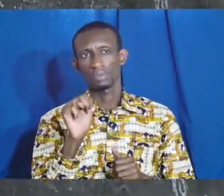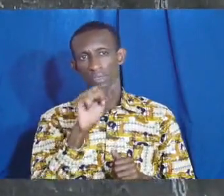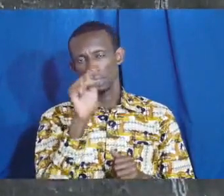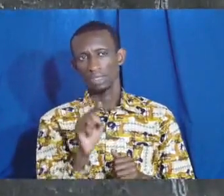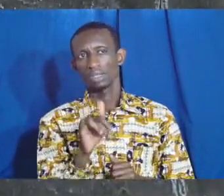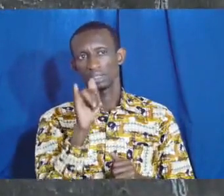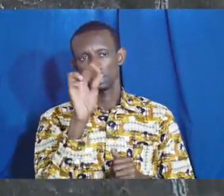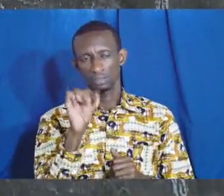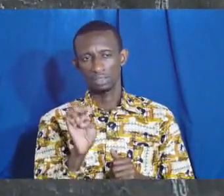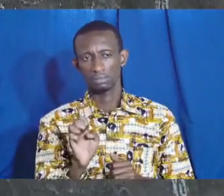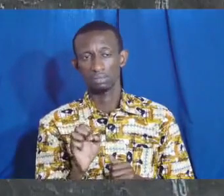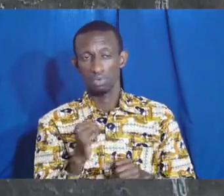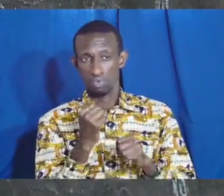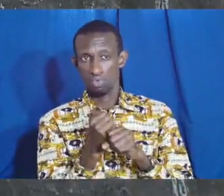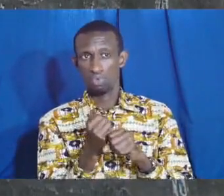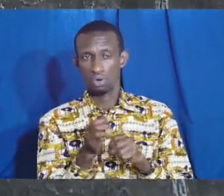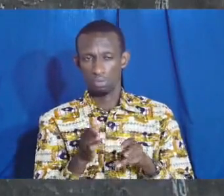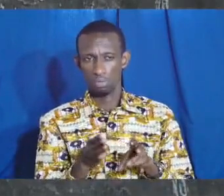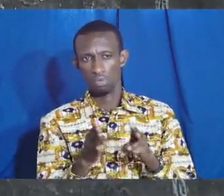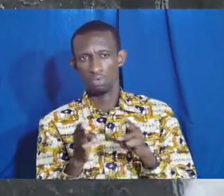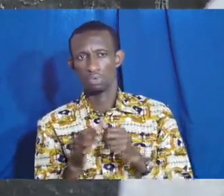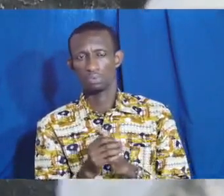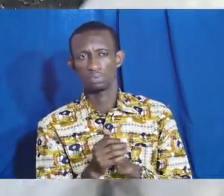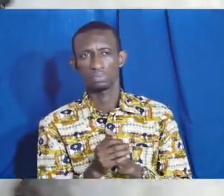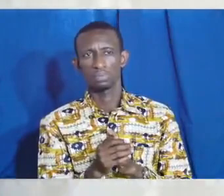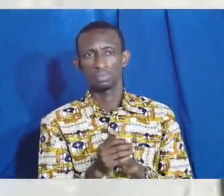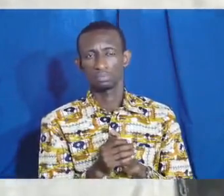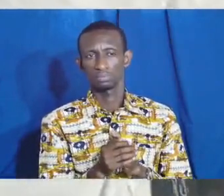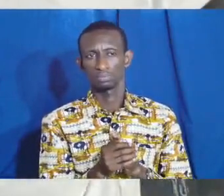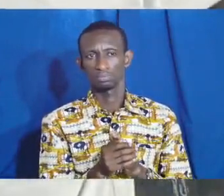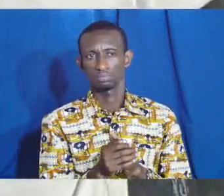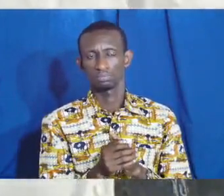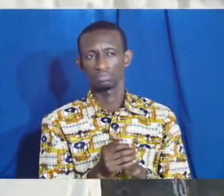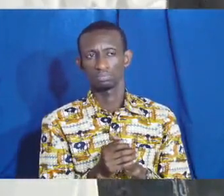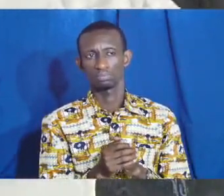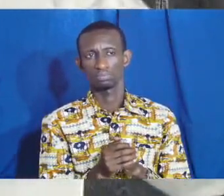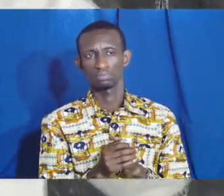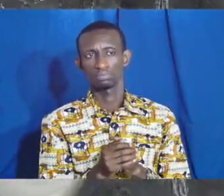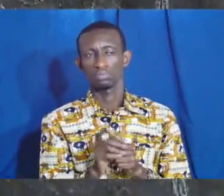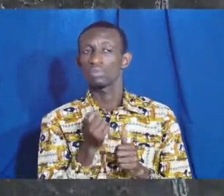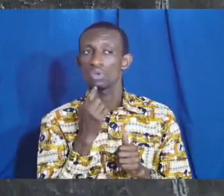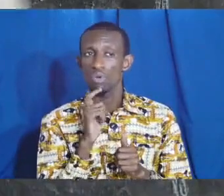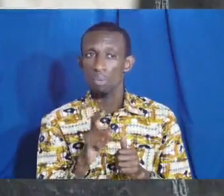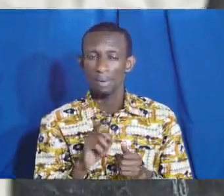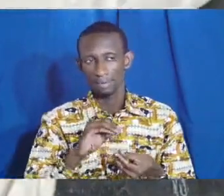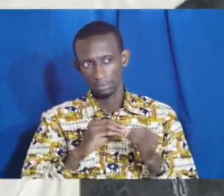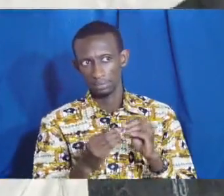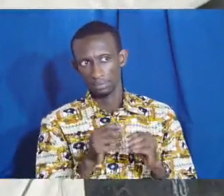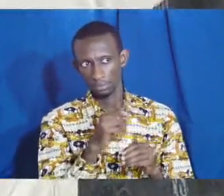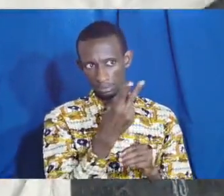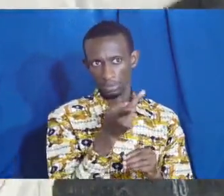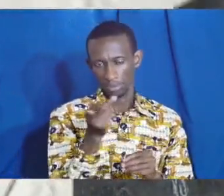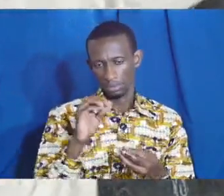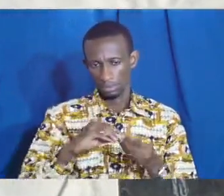pH. Another characteristic, we may say enzymes, that is supposed to be number 2, that is supposed to be